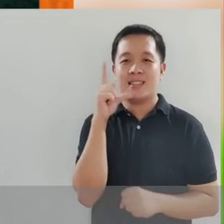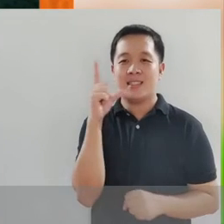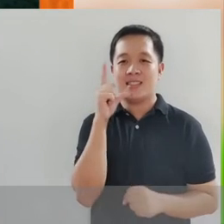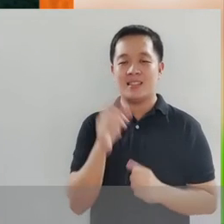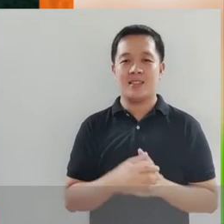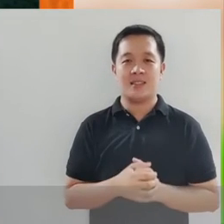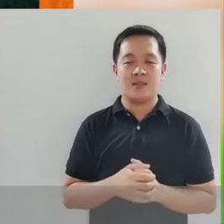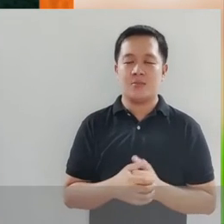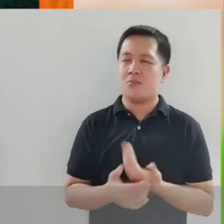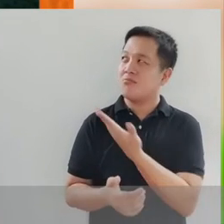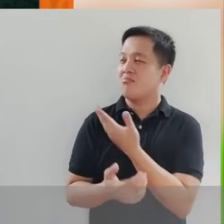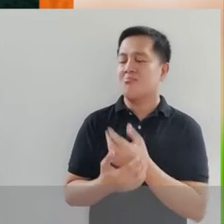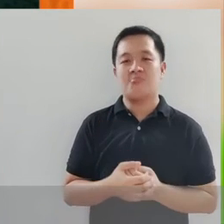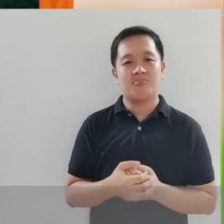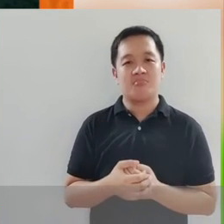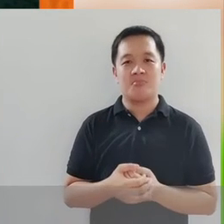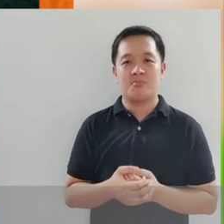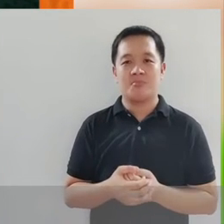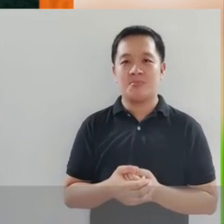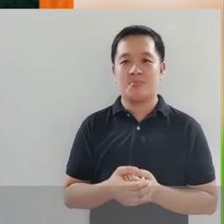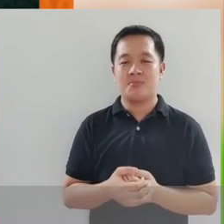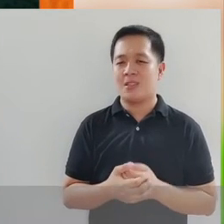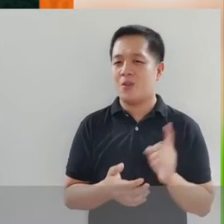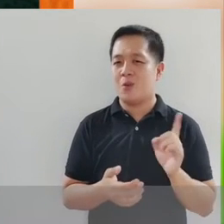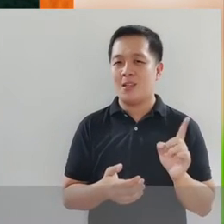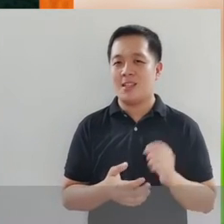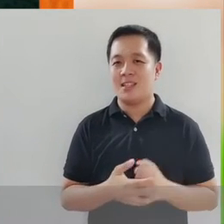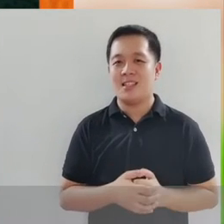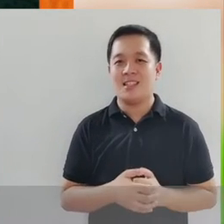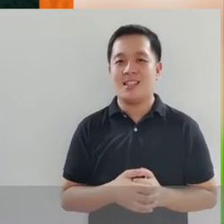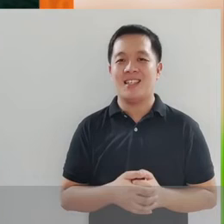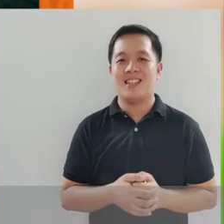lunch. How about in this sentence?